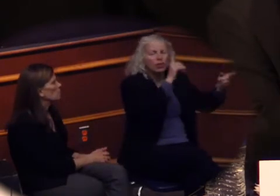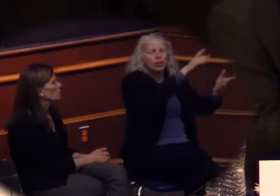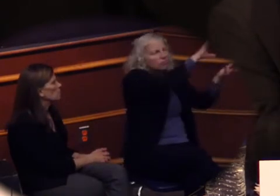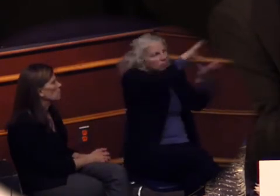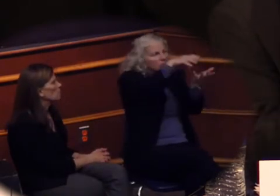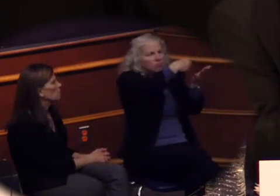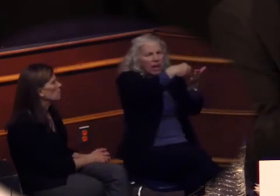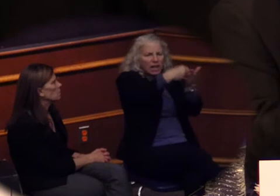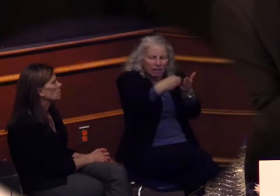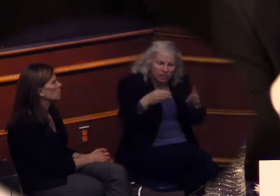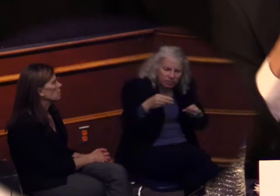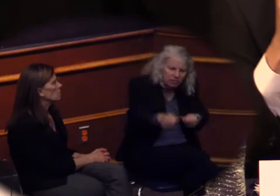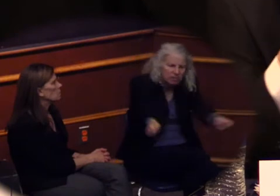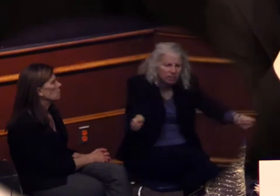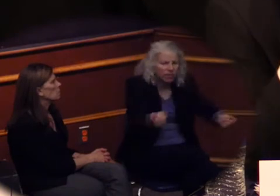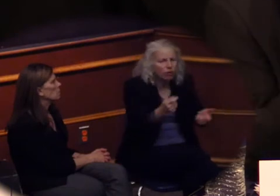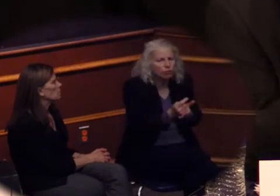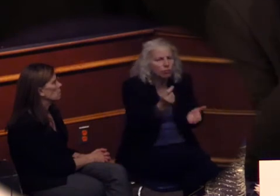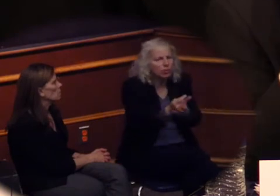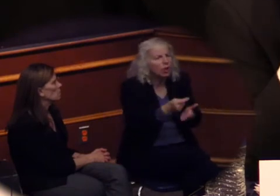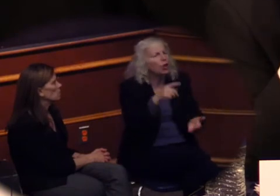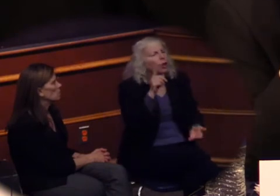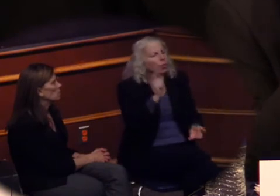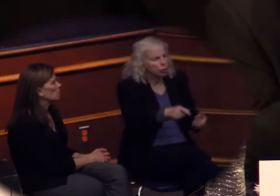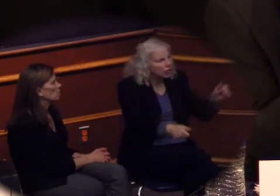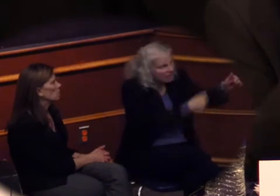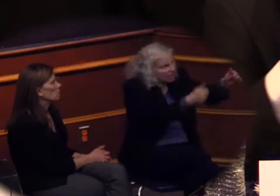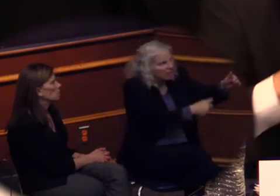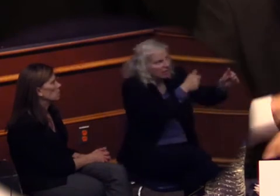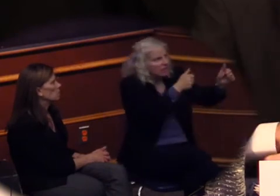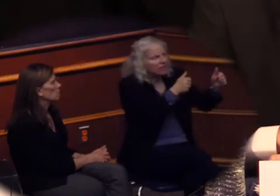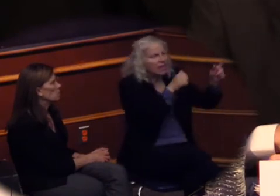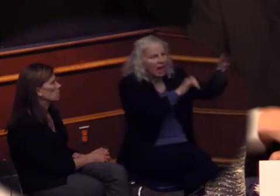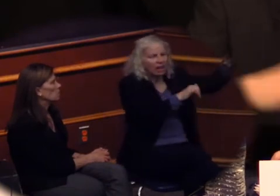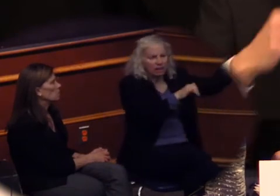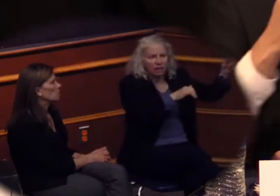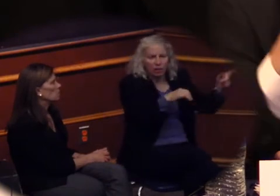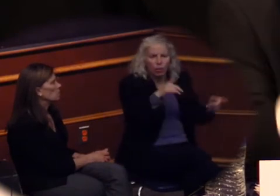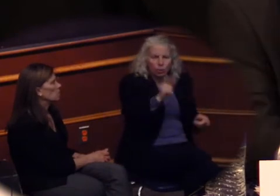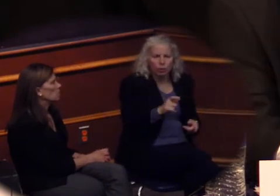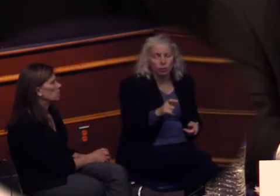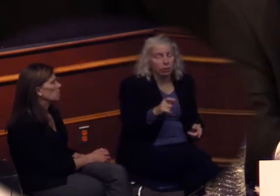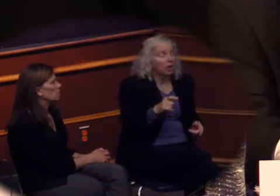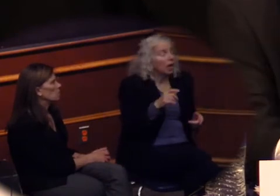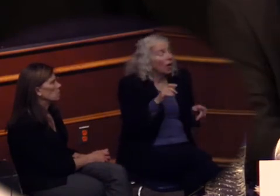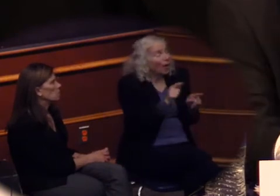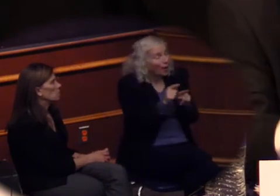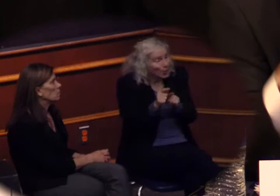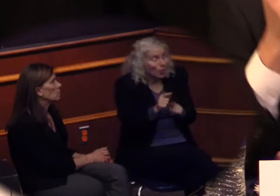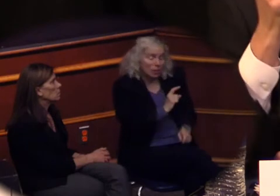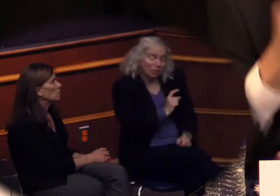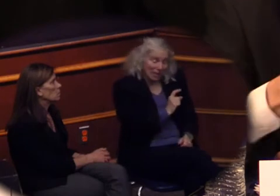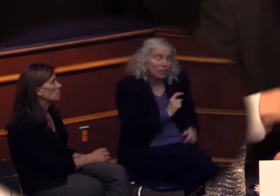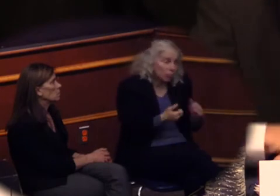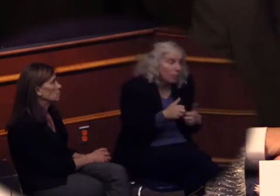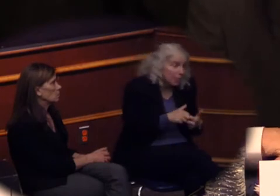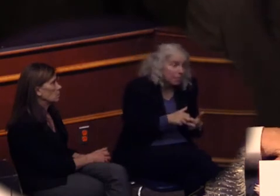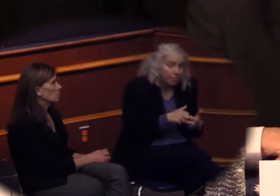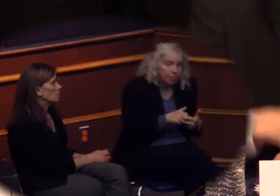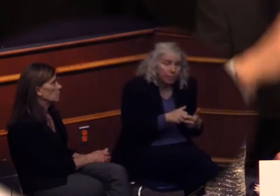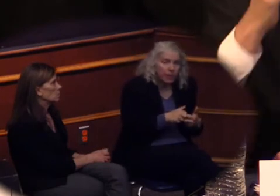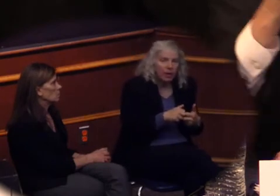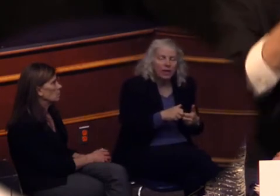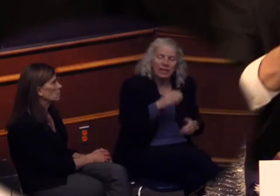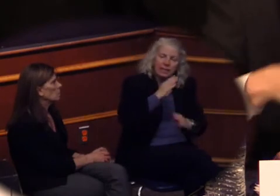should be put toward treatment, and we should proceed with an aggressive lowering of that. It's also a law enforcement problem in stopping